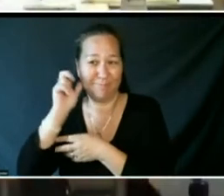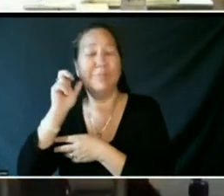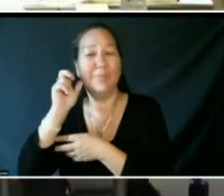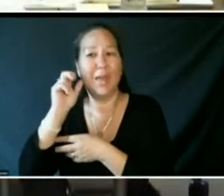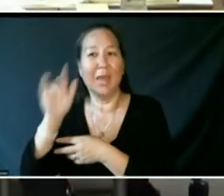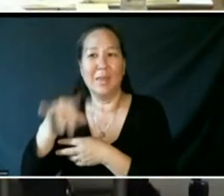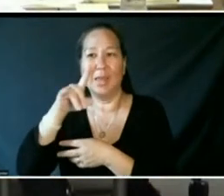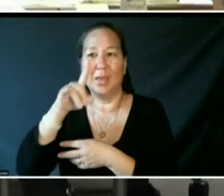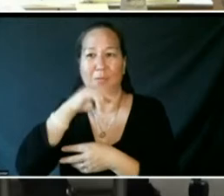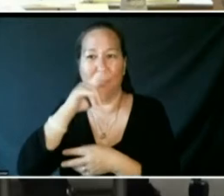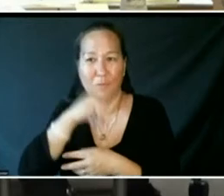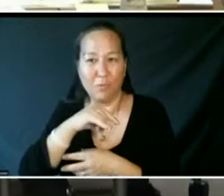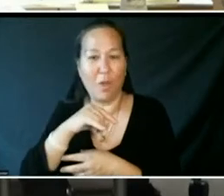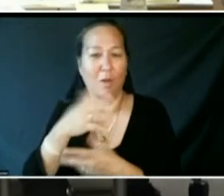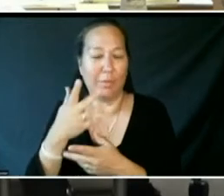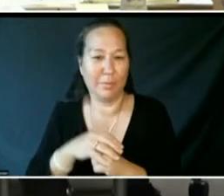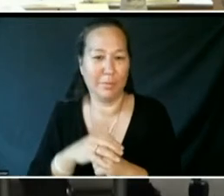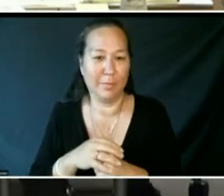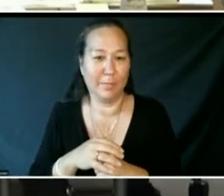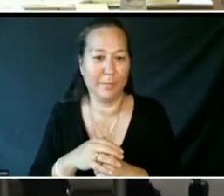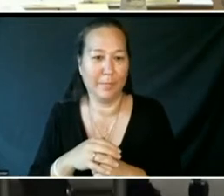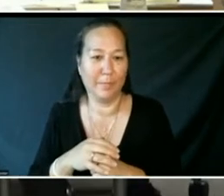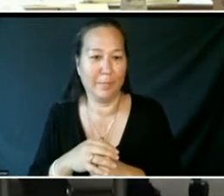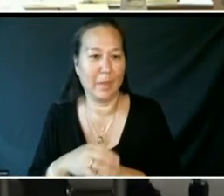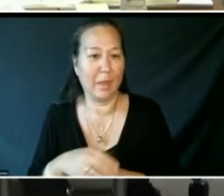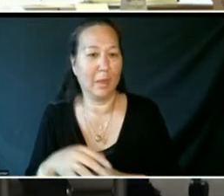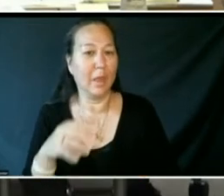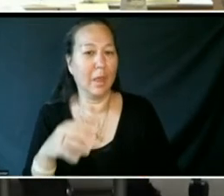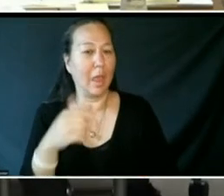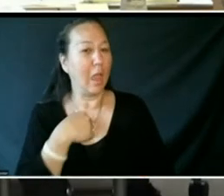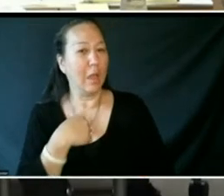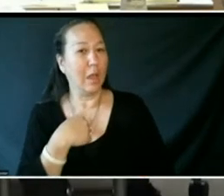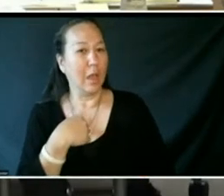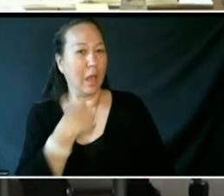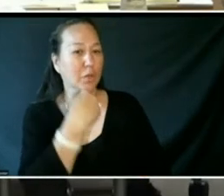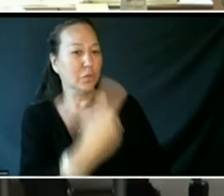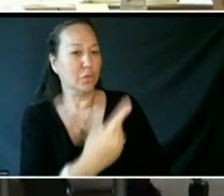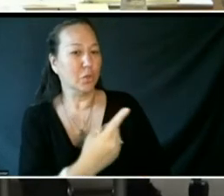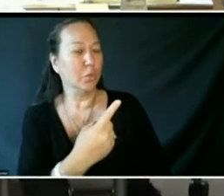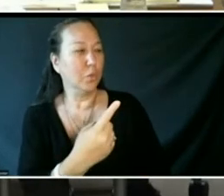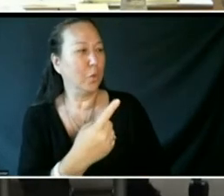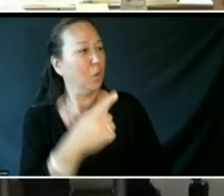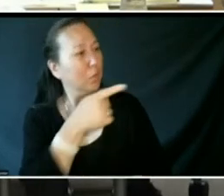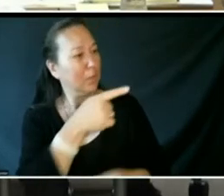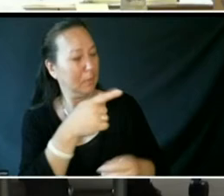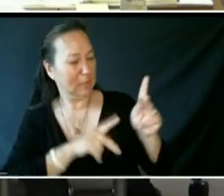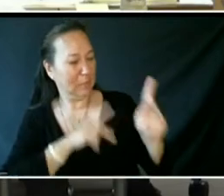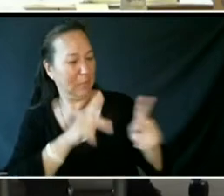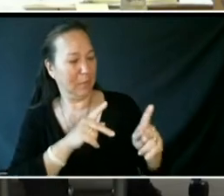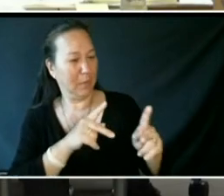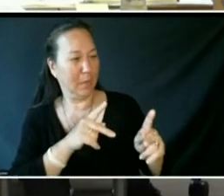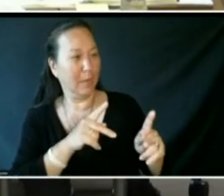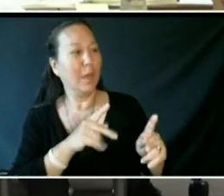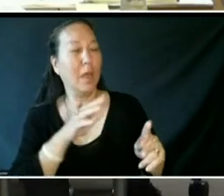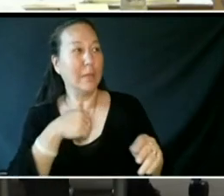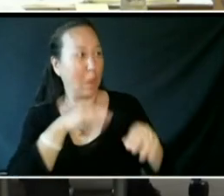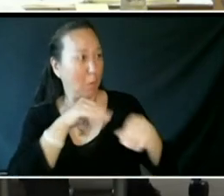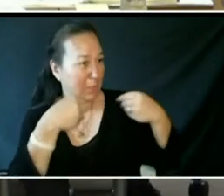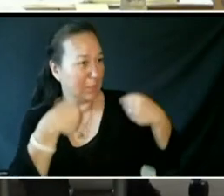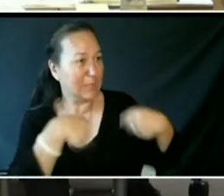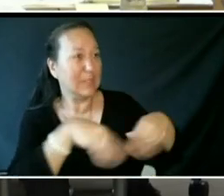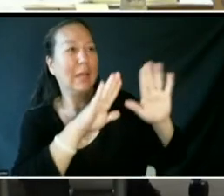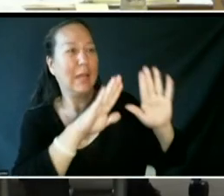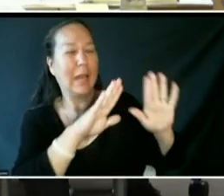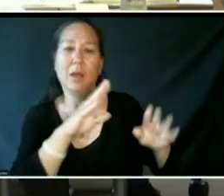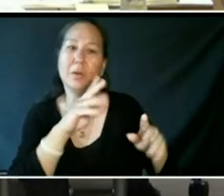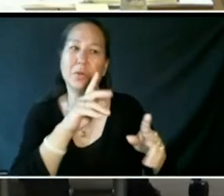And I told him that the stuff that his people were shoveling out to the public was bullshit. I mean, that the claims of fraud